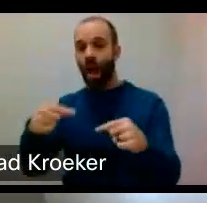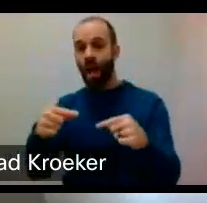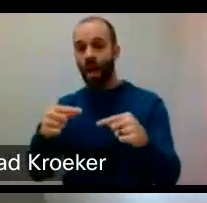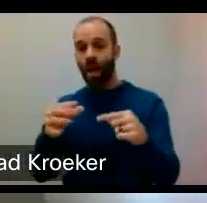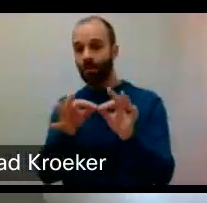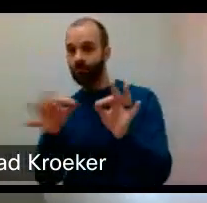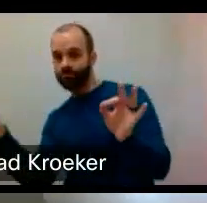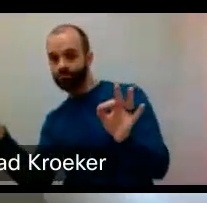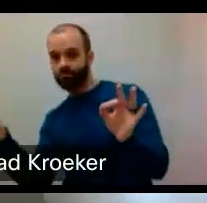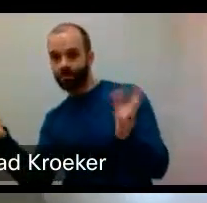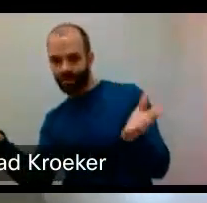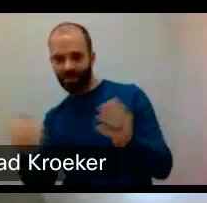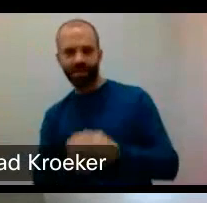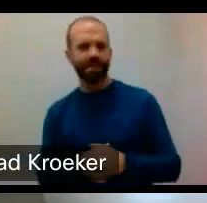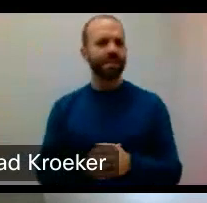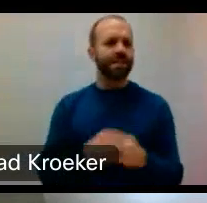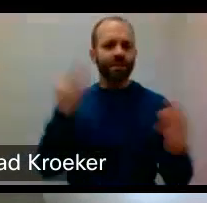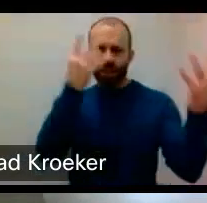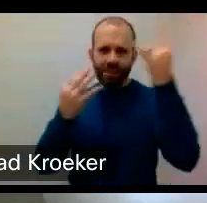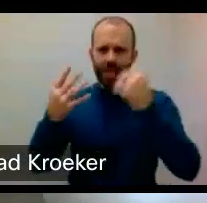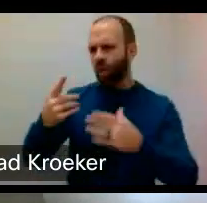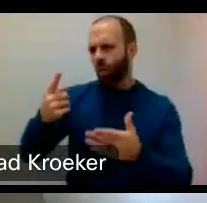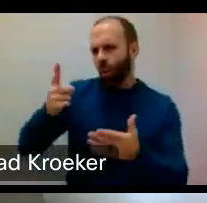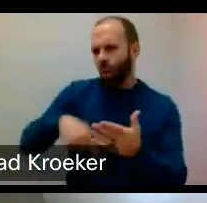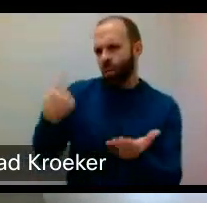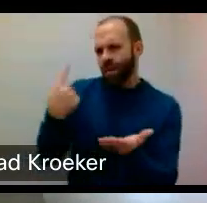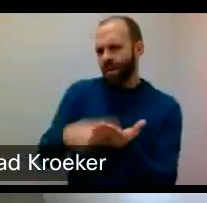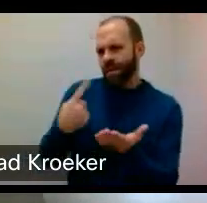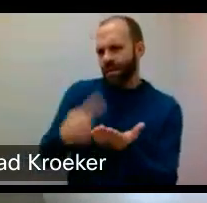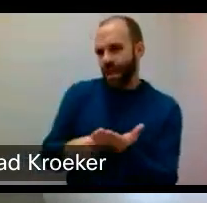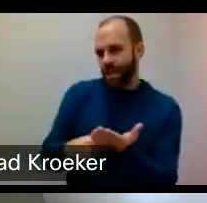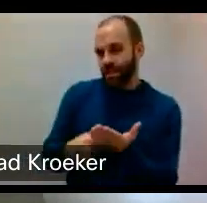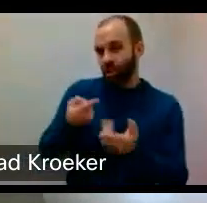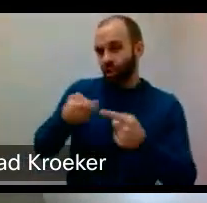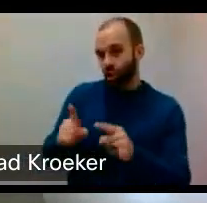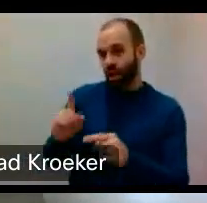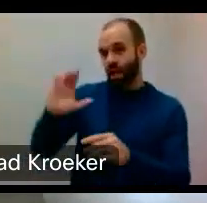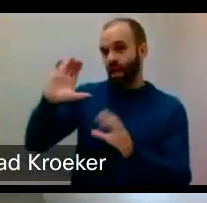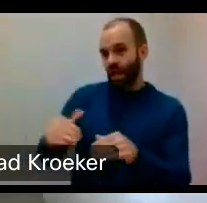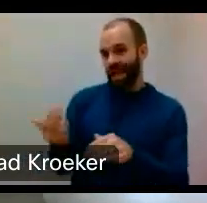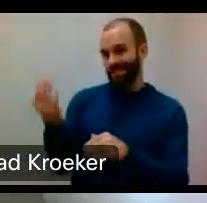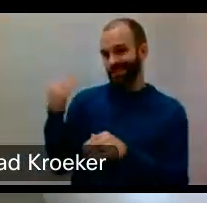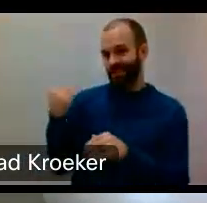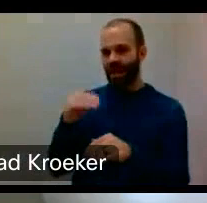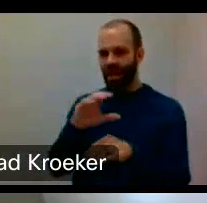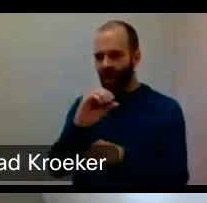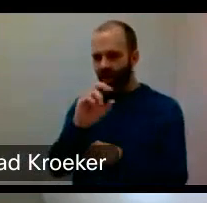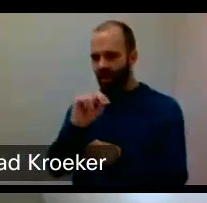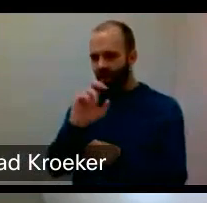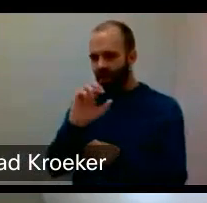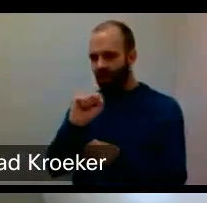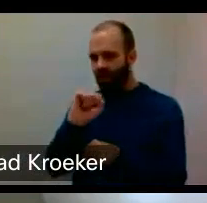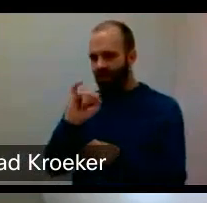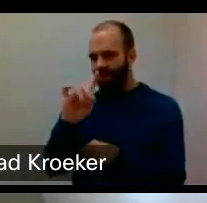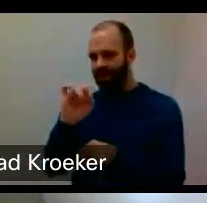Consider what we discussed during class. That's a really common one, that consider. That's a really good synonym or a really important